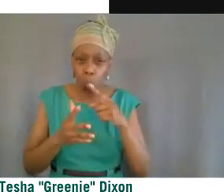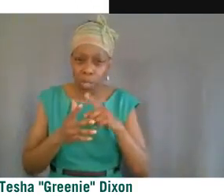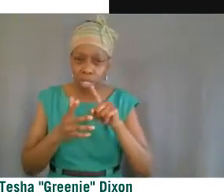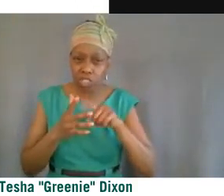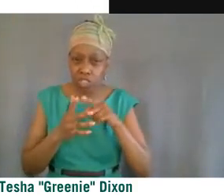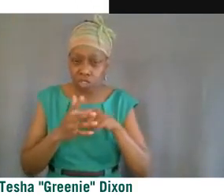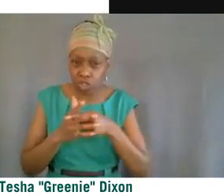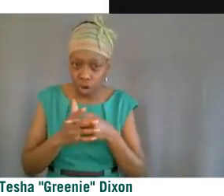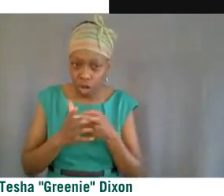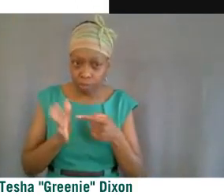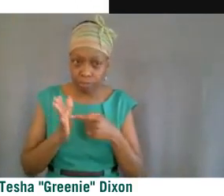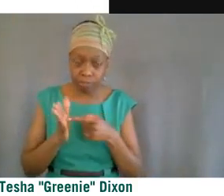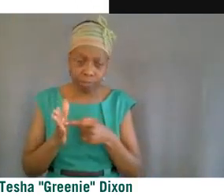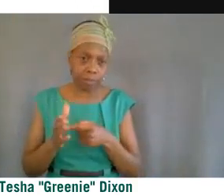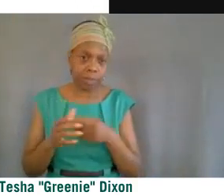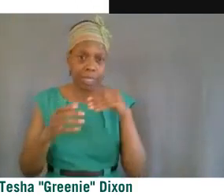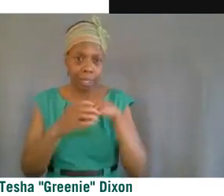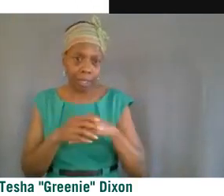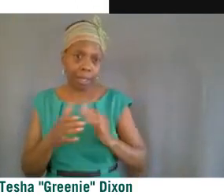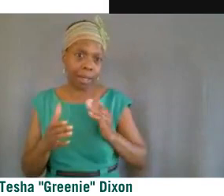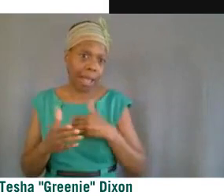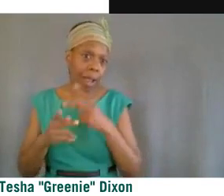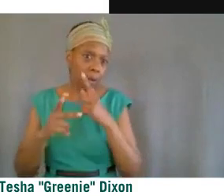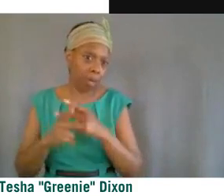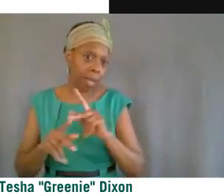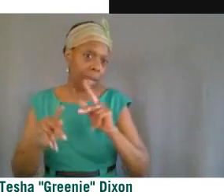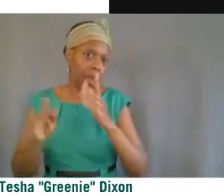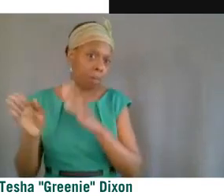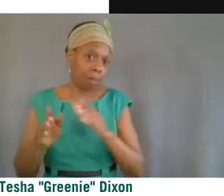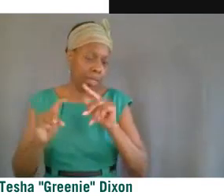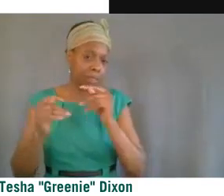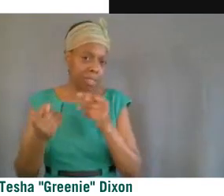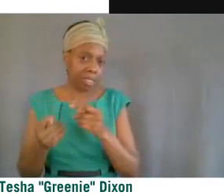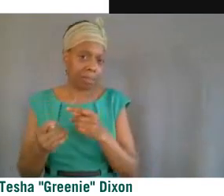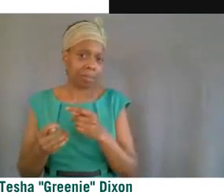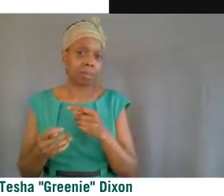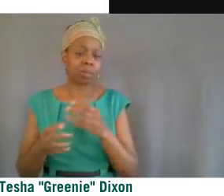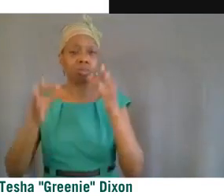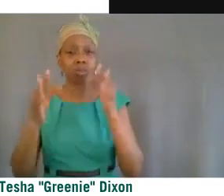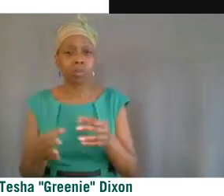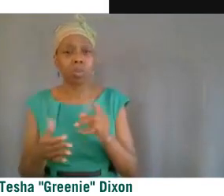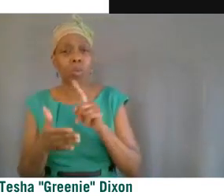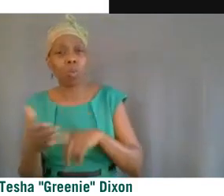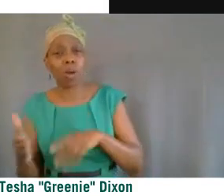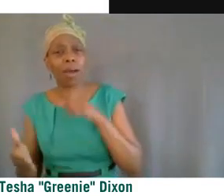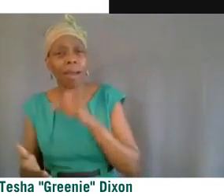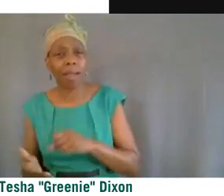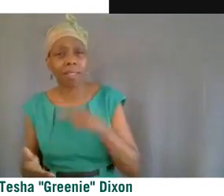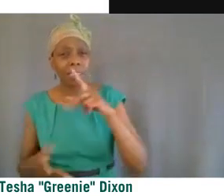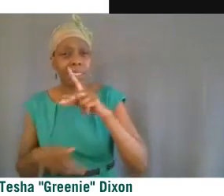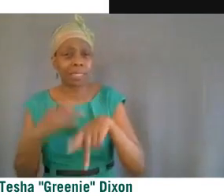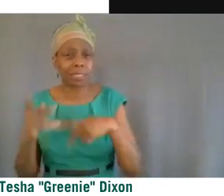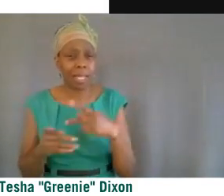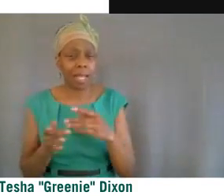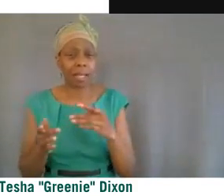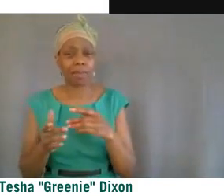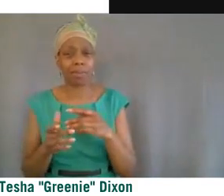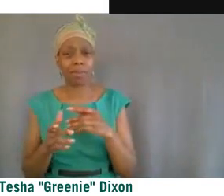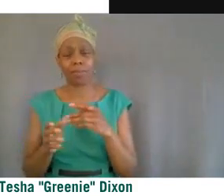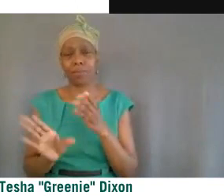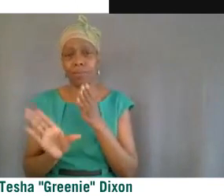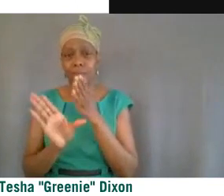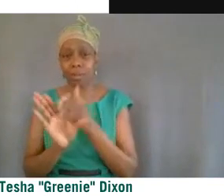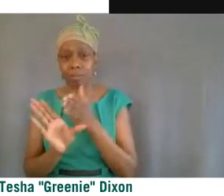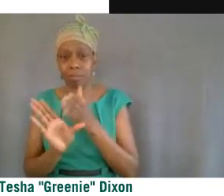example, within the care plan team, it's decided what age do these sorts of interventions